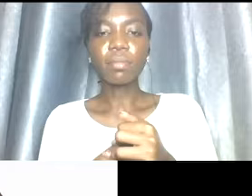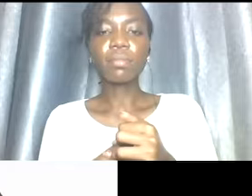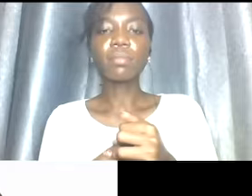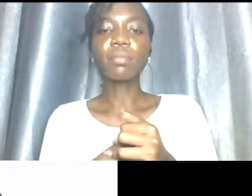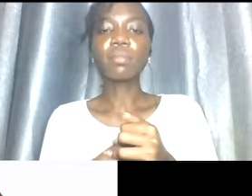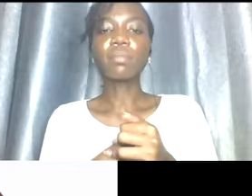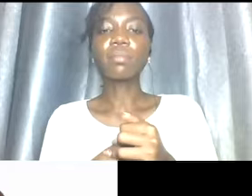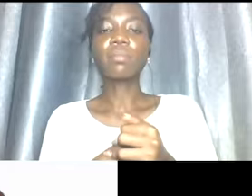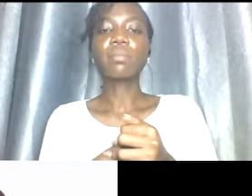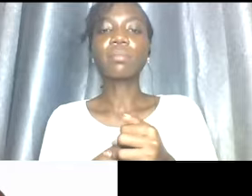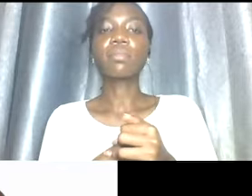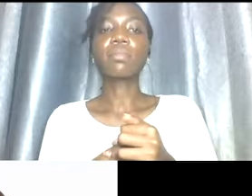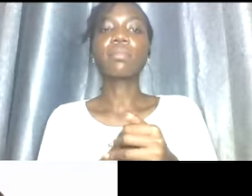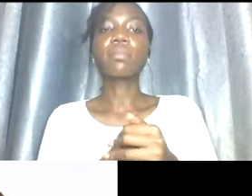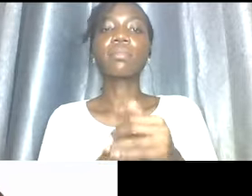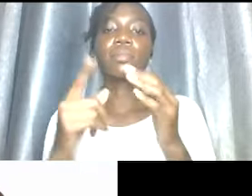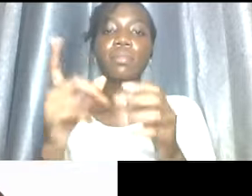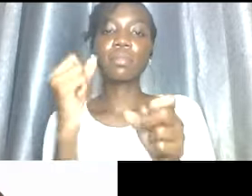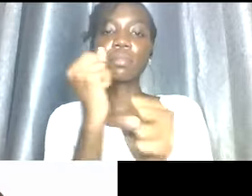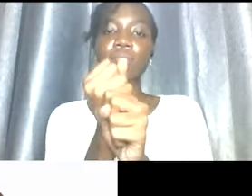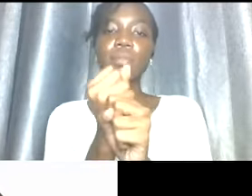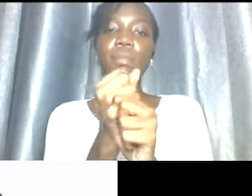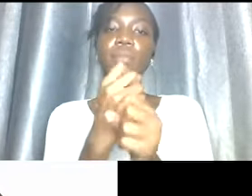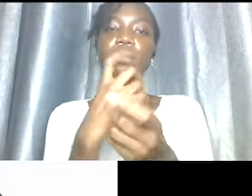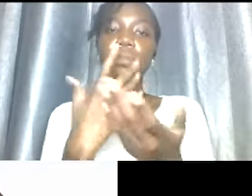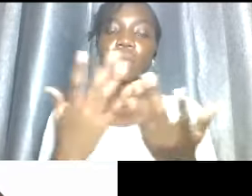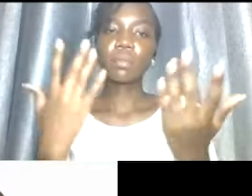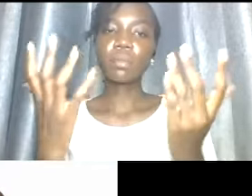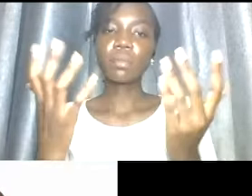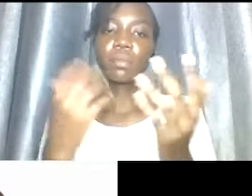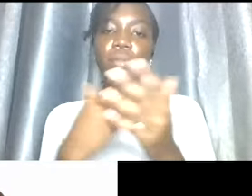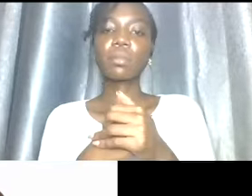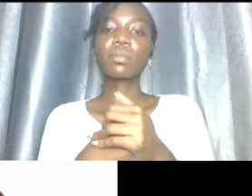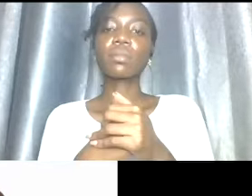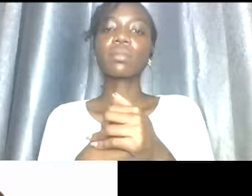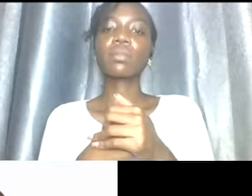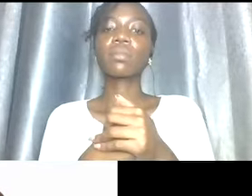we're hurting ourselves. So there are other avenues that